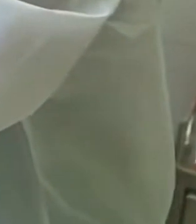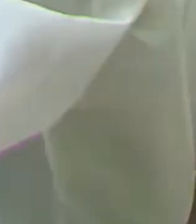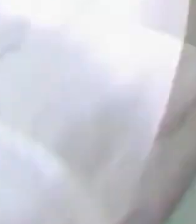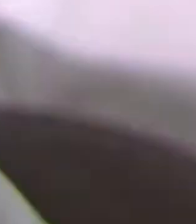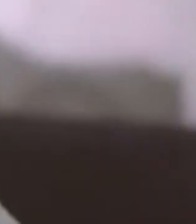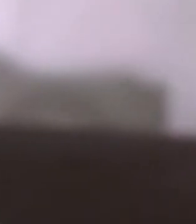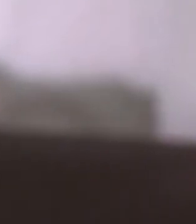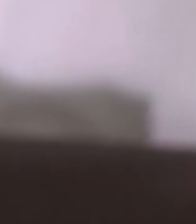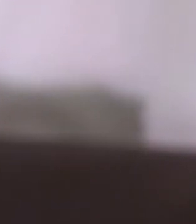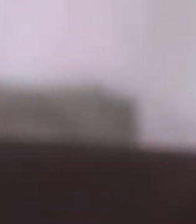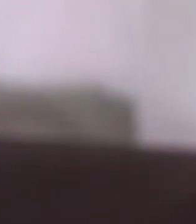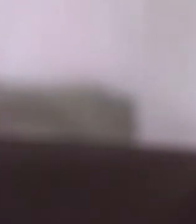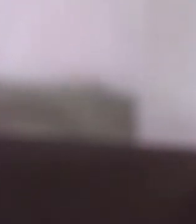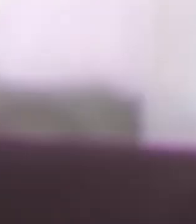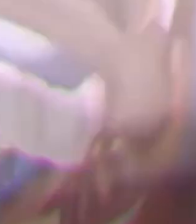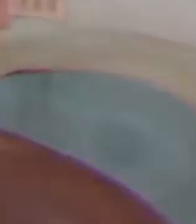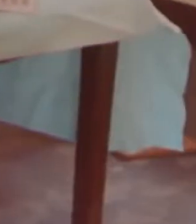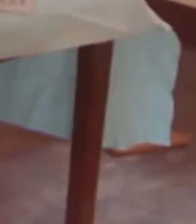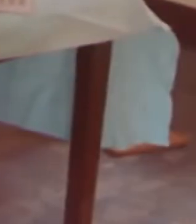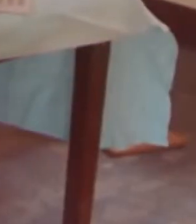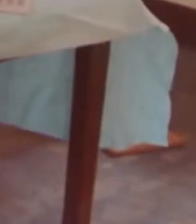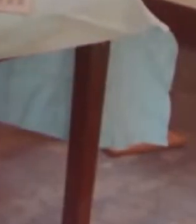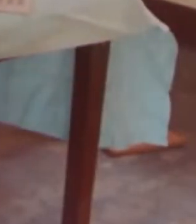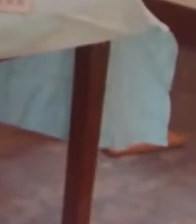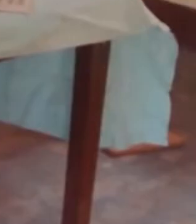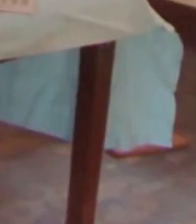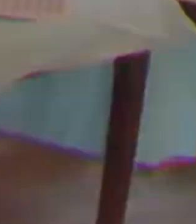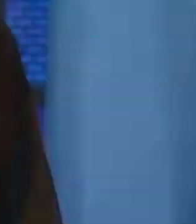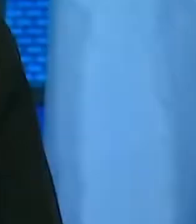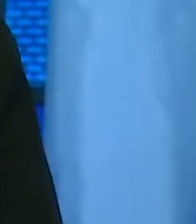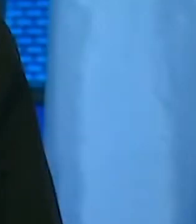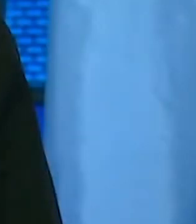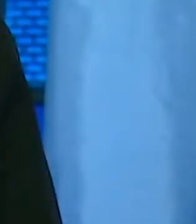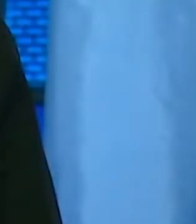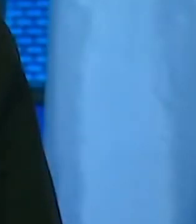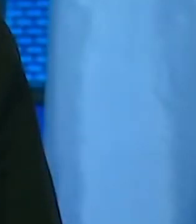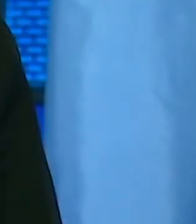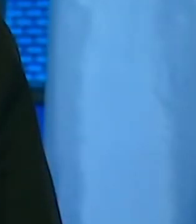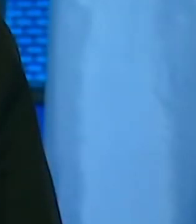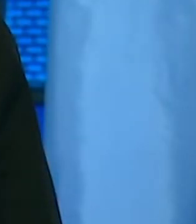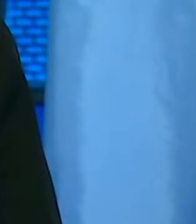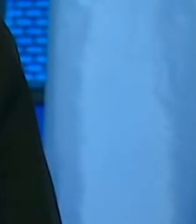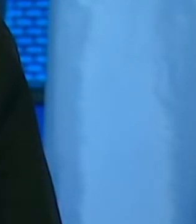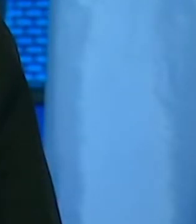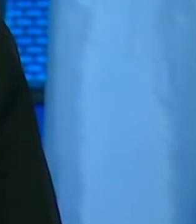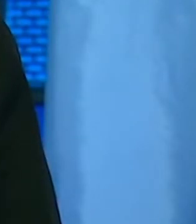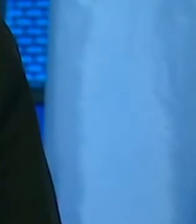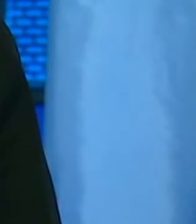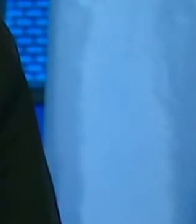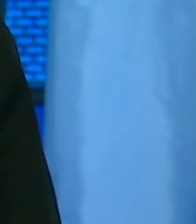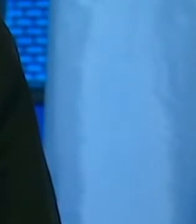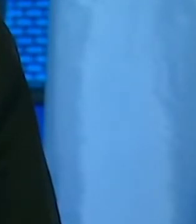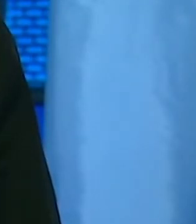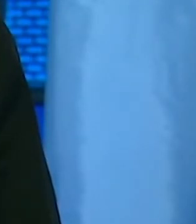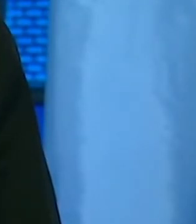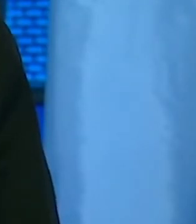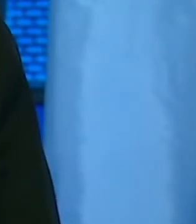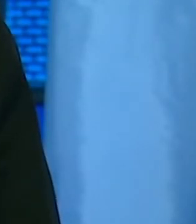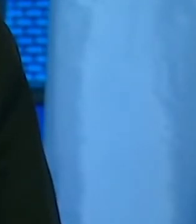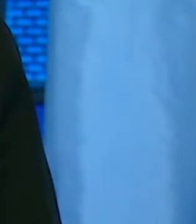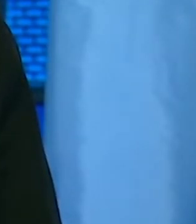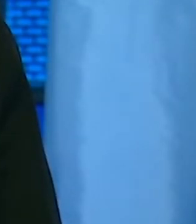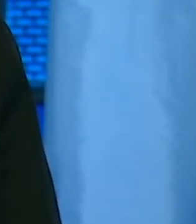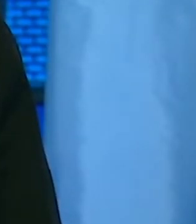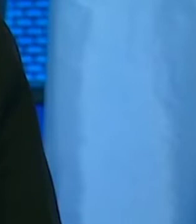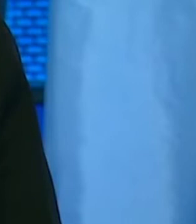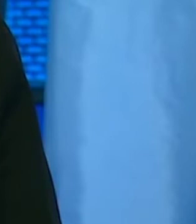also serving on the front lines of the COVID-19 response. Realizing the promise of this generation means investing far more in young people's